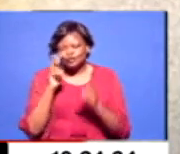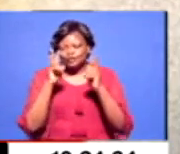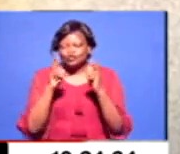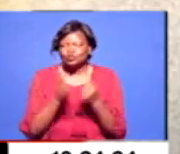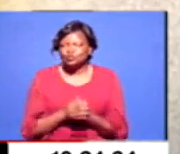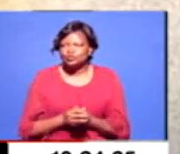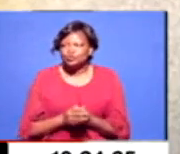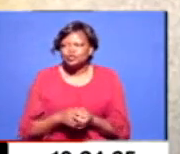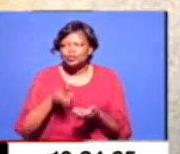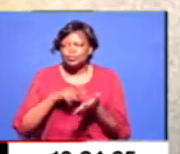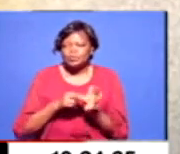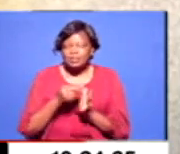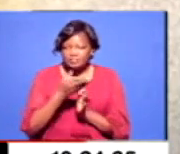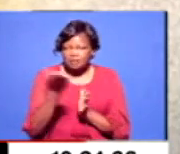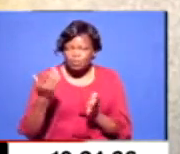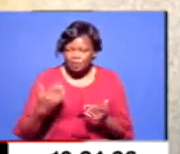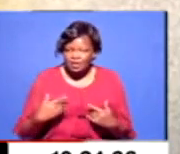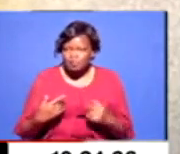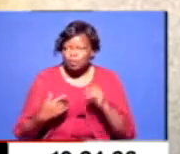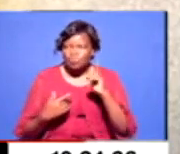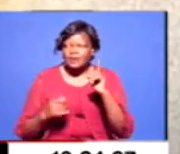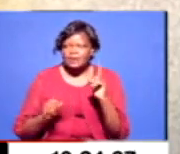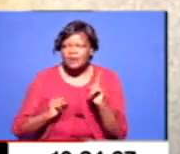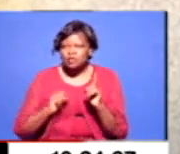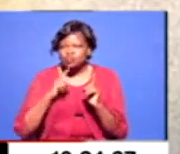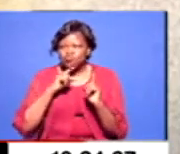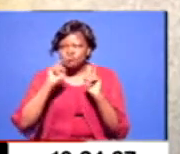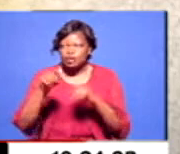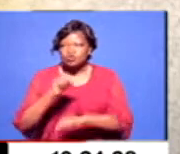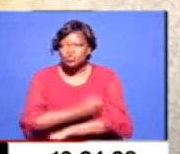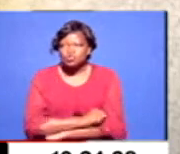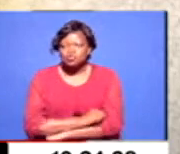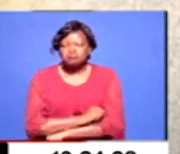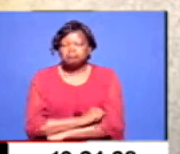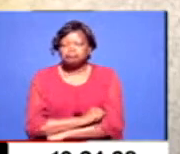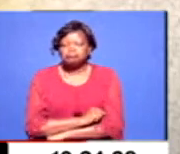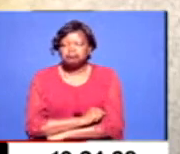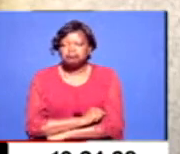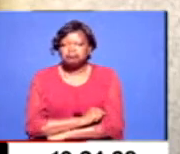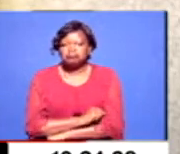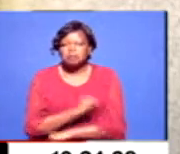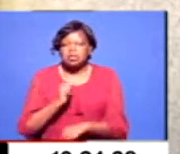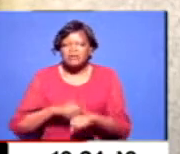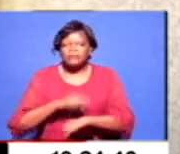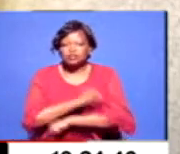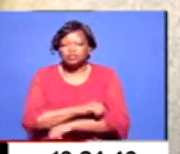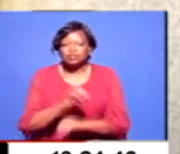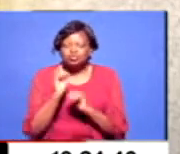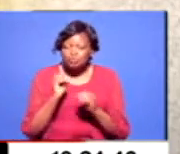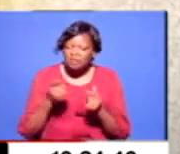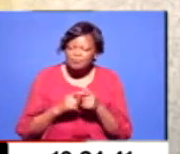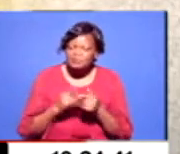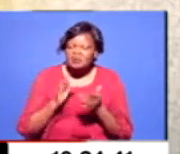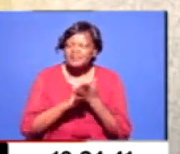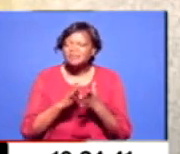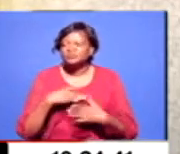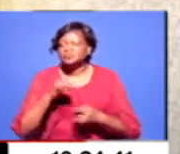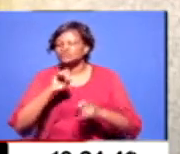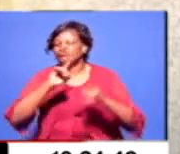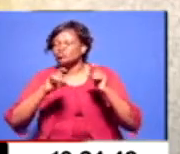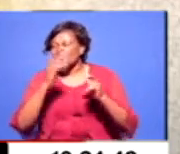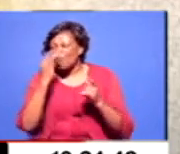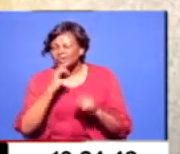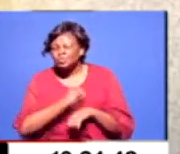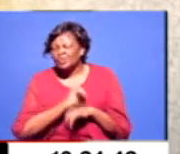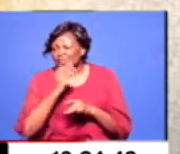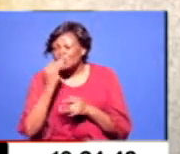there, mm-hmm. we came across one girl who didn't go to school on a school day. And we gained interest mm-hmm. to ask much, to know what